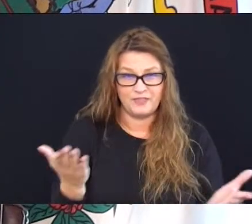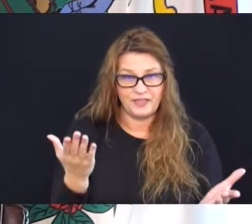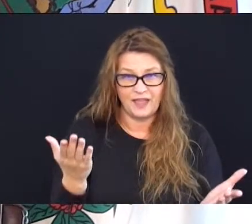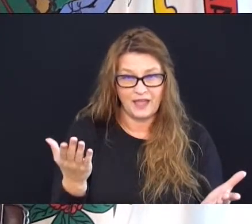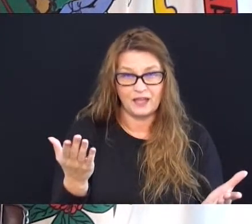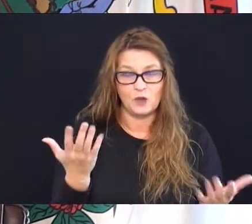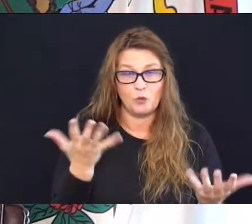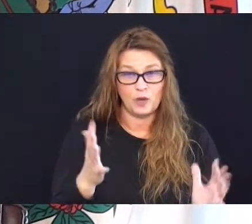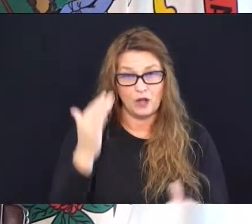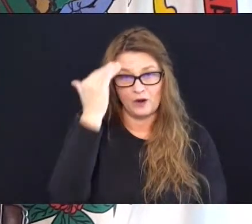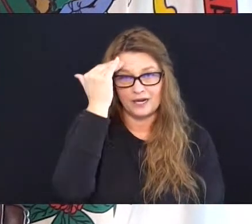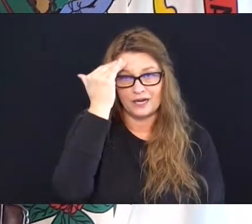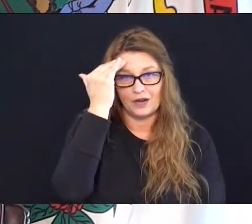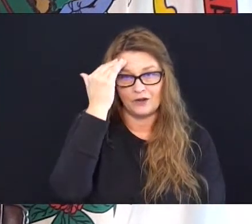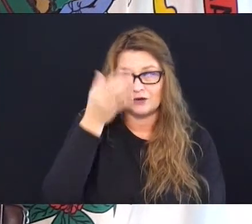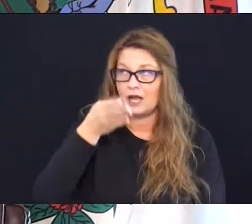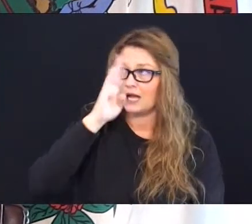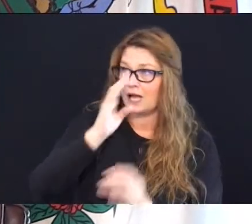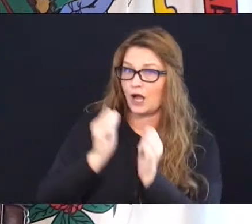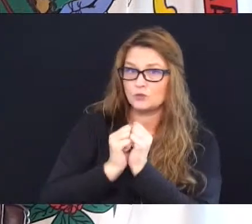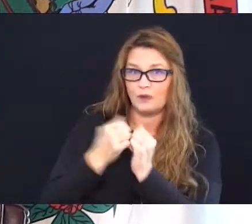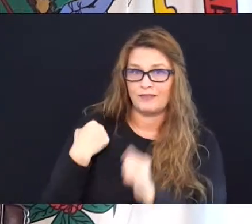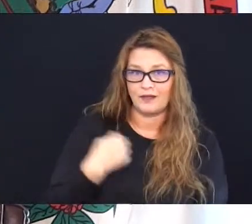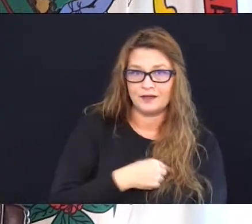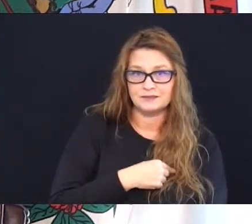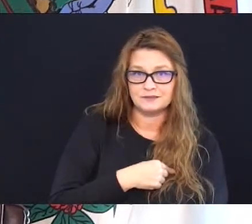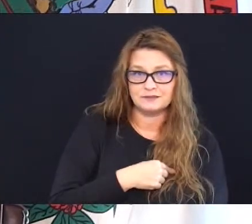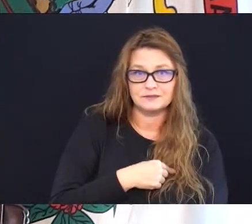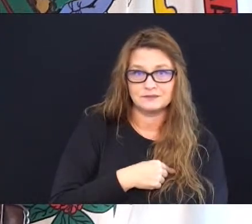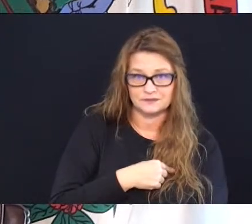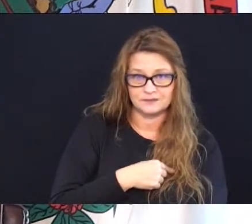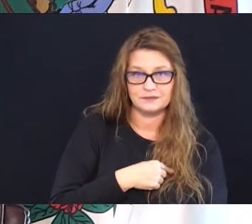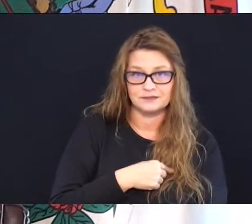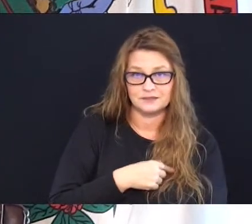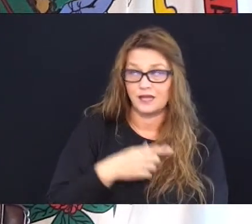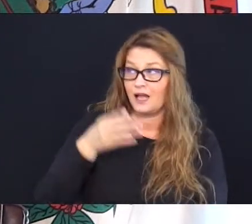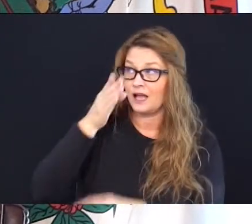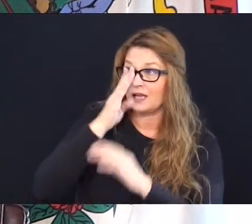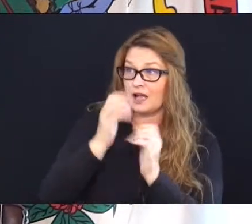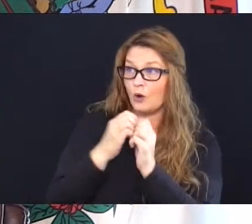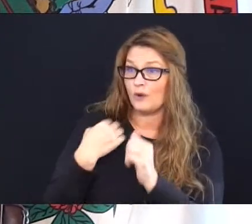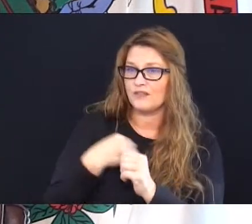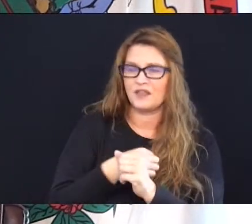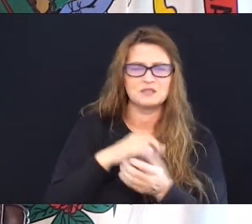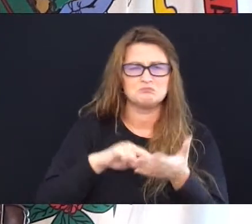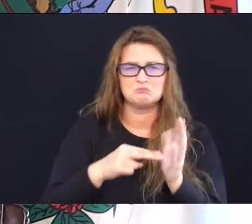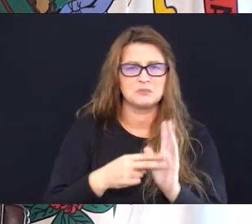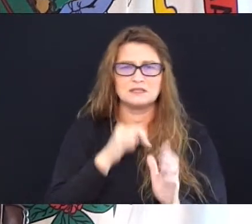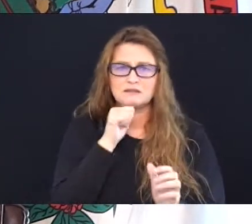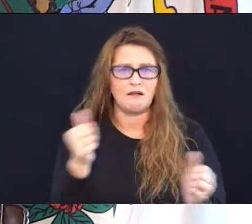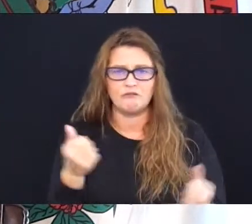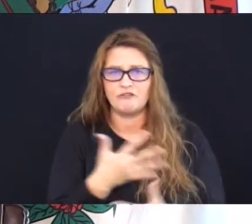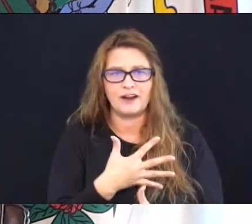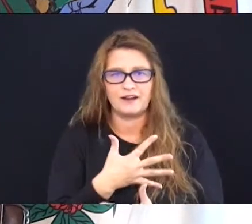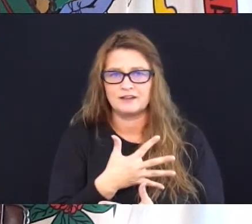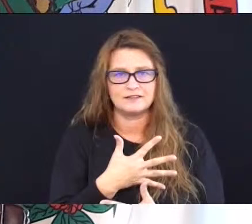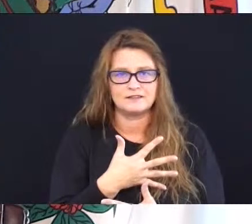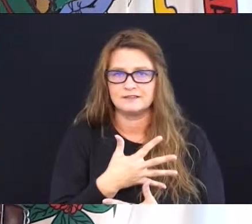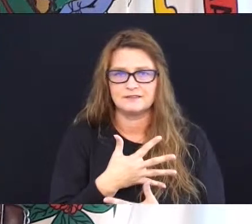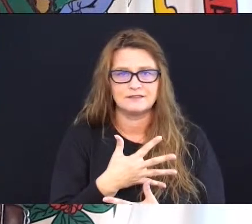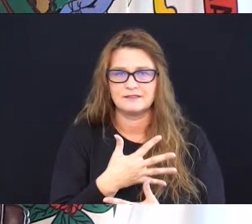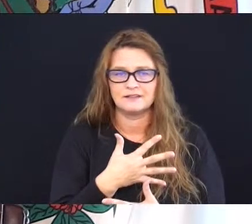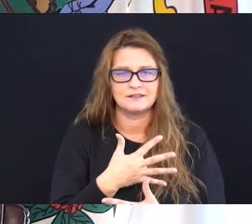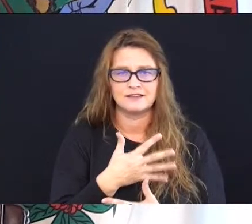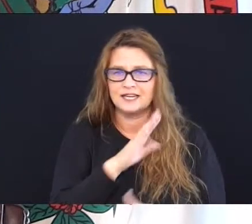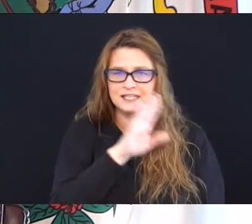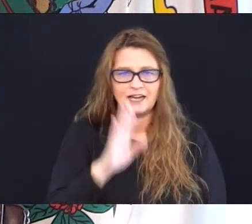be assured of, God's on our side. And if God's on our side, we don't have to be afraid. We don't have to be afraid of anything,